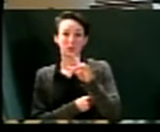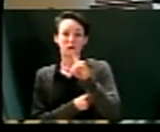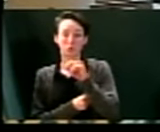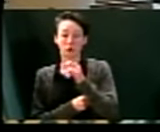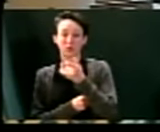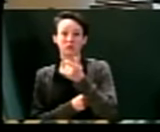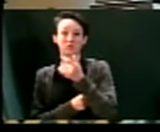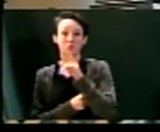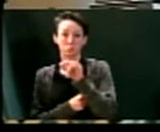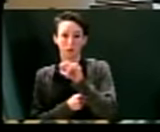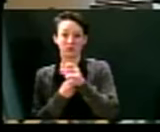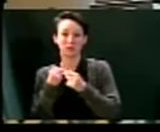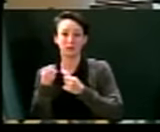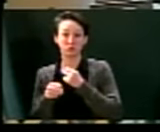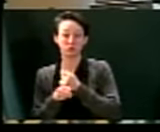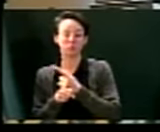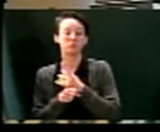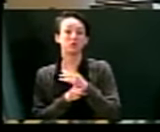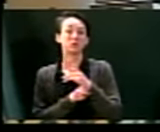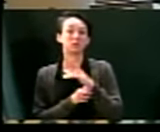of